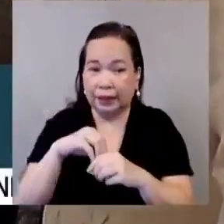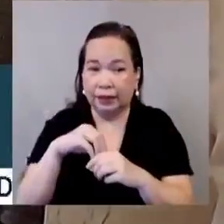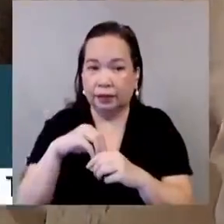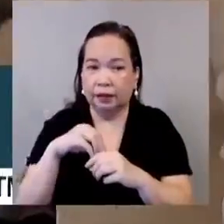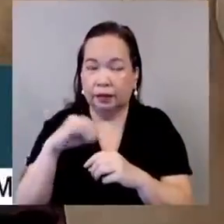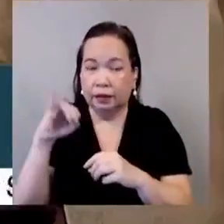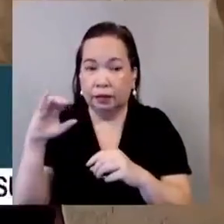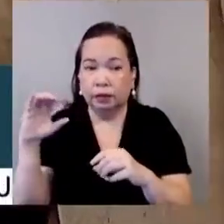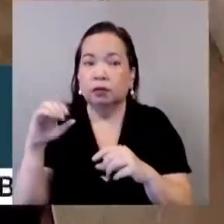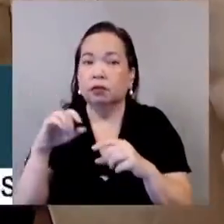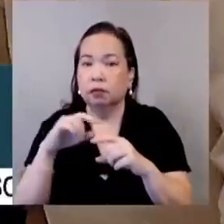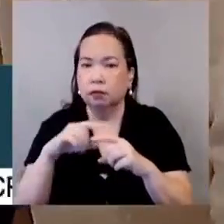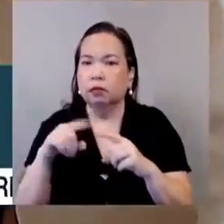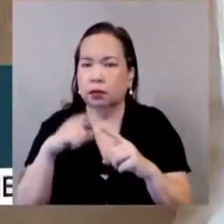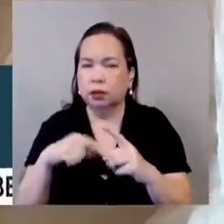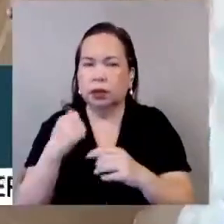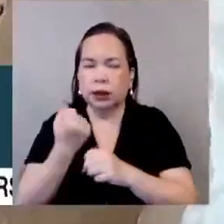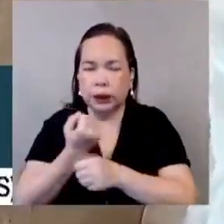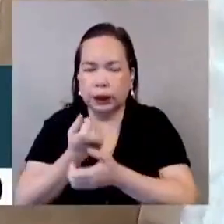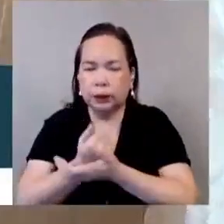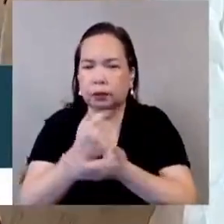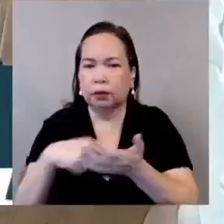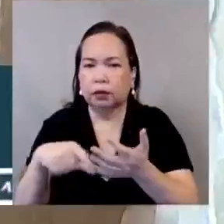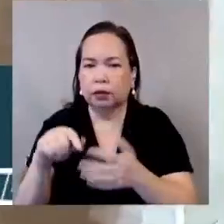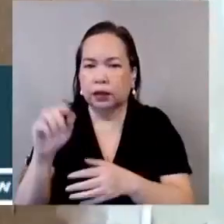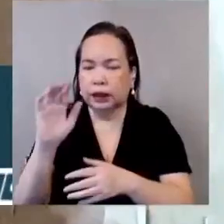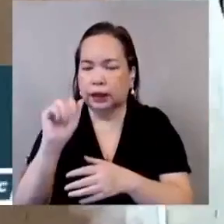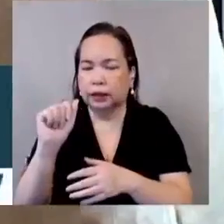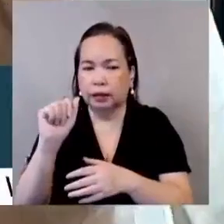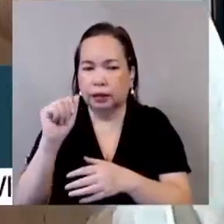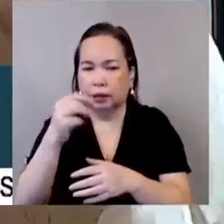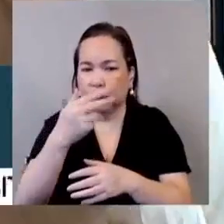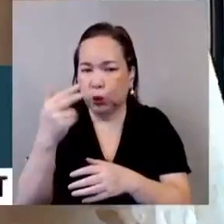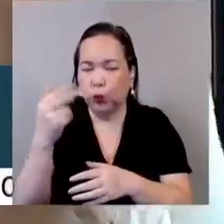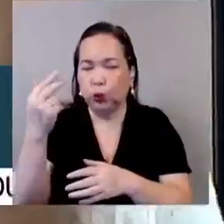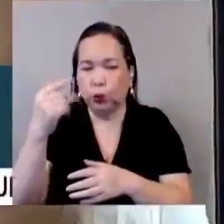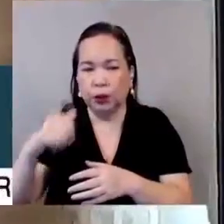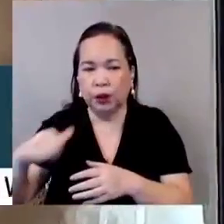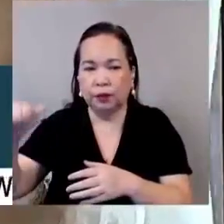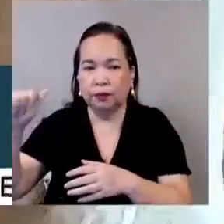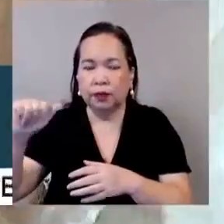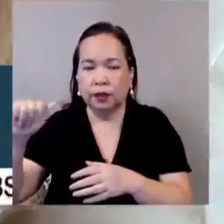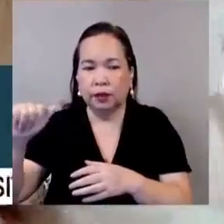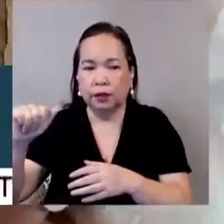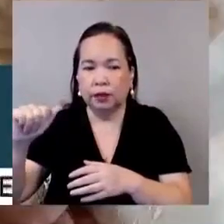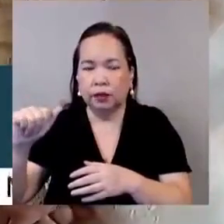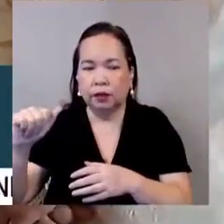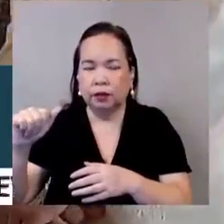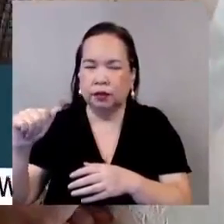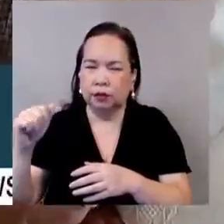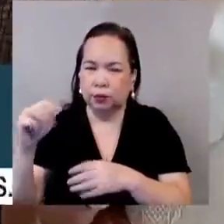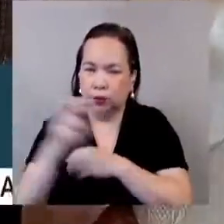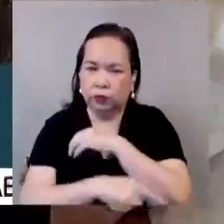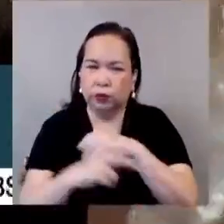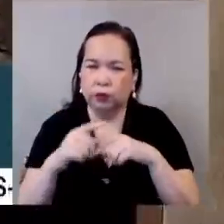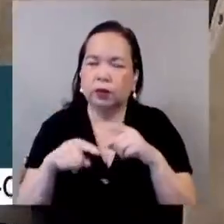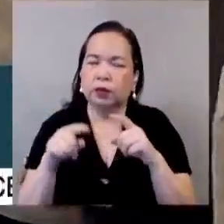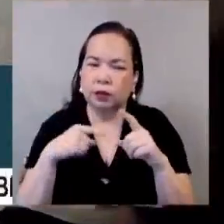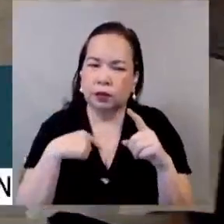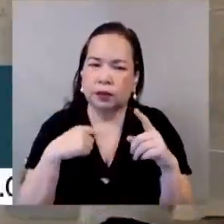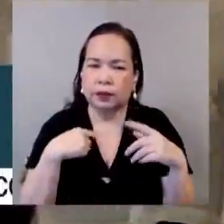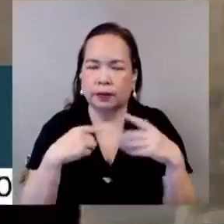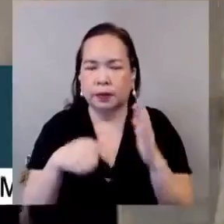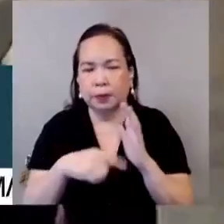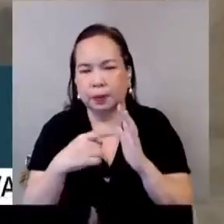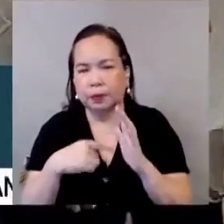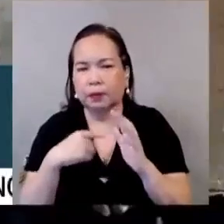Indo-Pacific region. Von der Leyen underscores that rising tensions in the Indo-Pacific is a global concern as challenges to the rules-based order in our